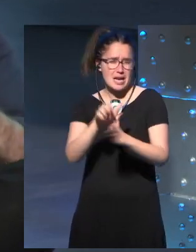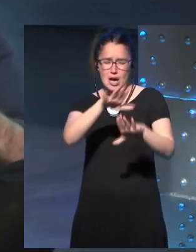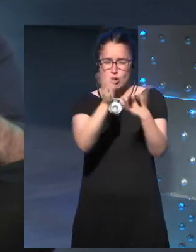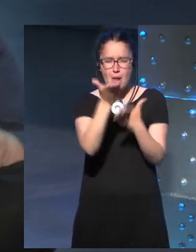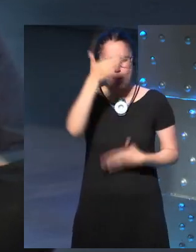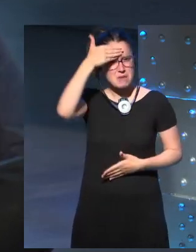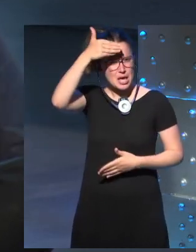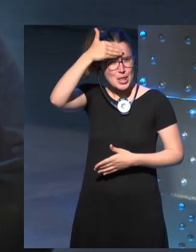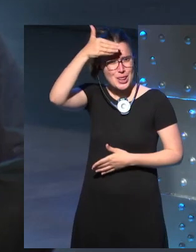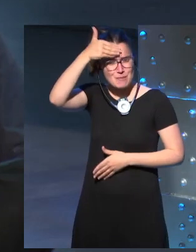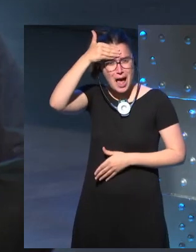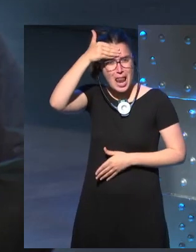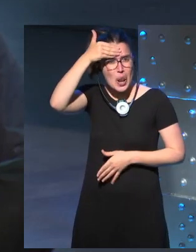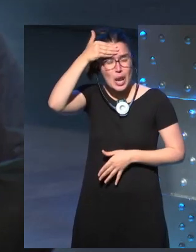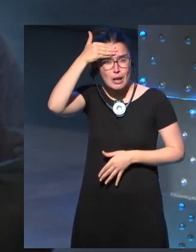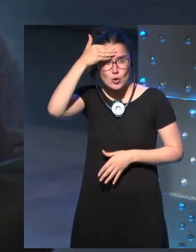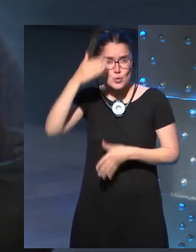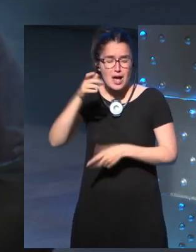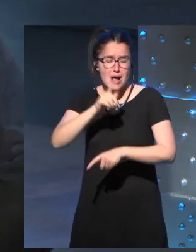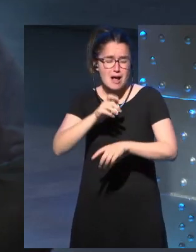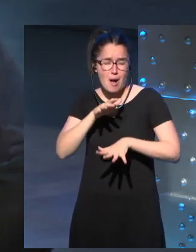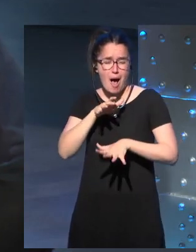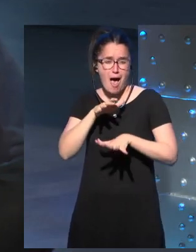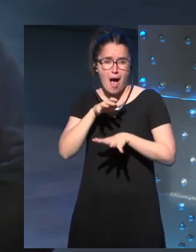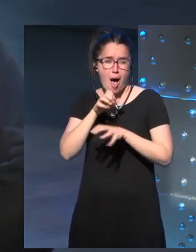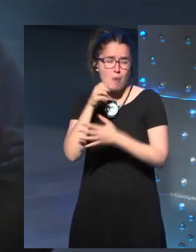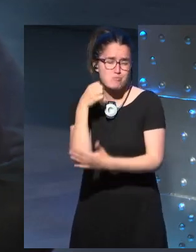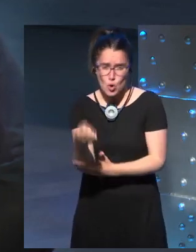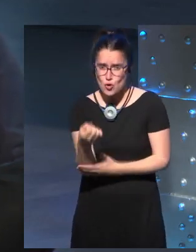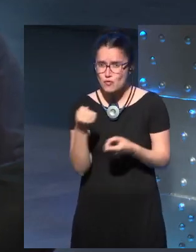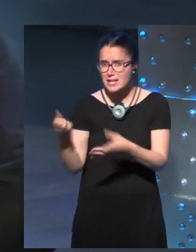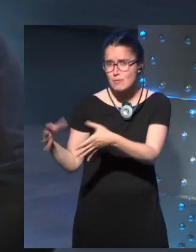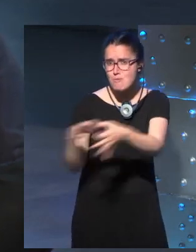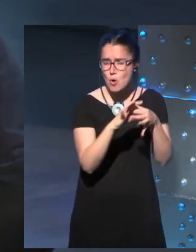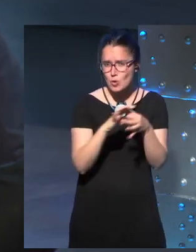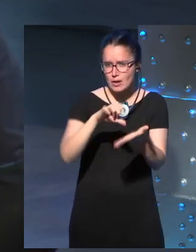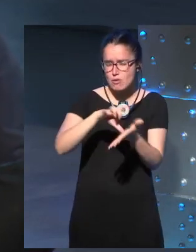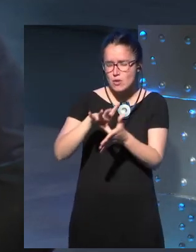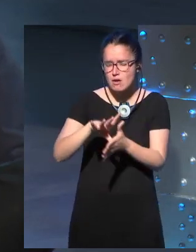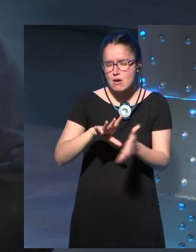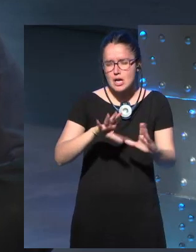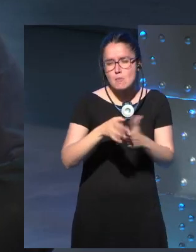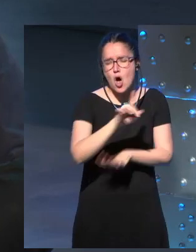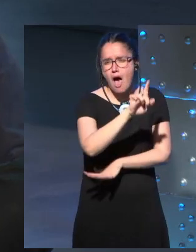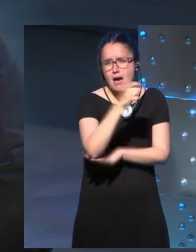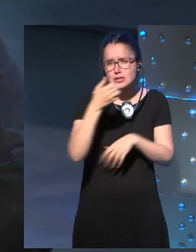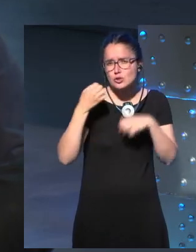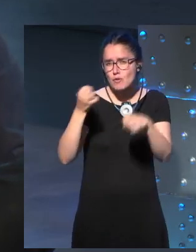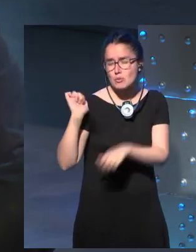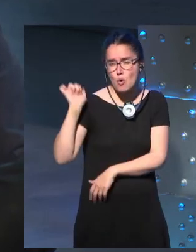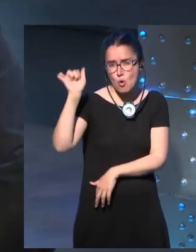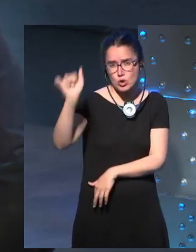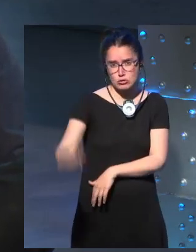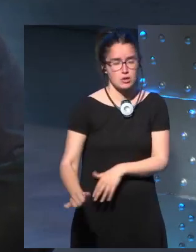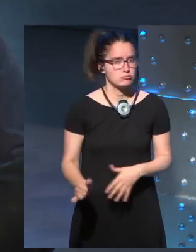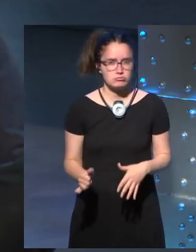strong local association to the city, had been a successful team, fallen on hard times.